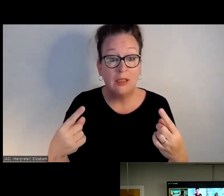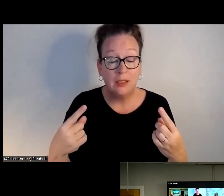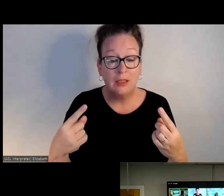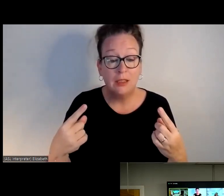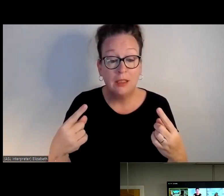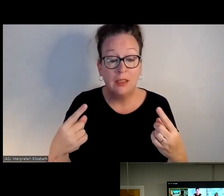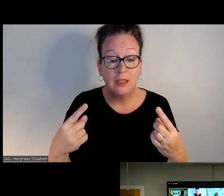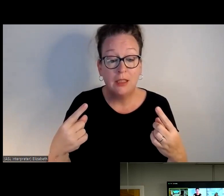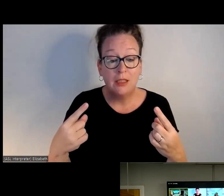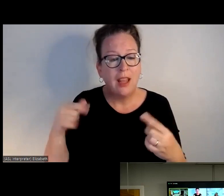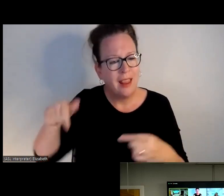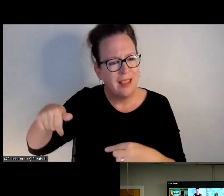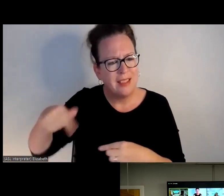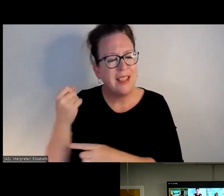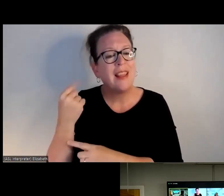This is the 11th meeting.